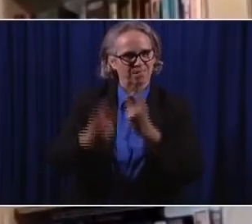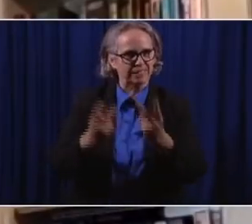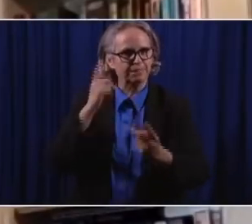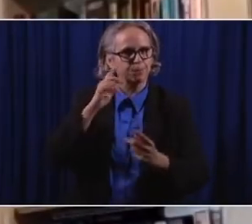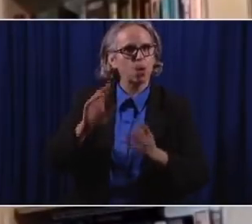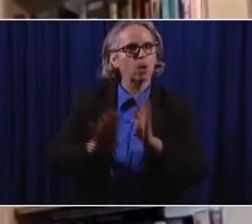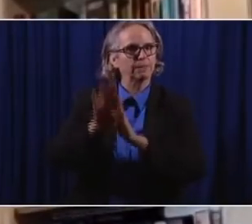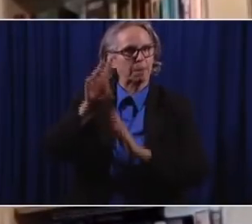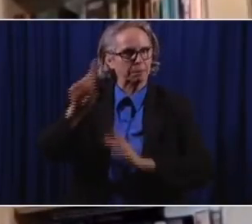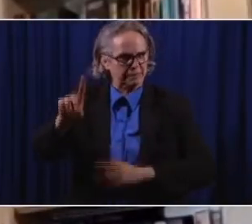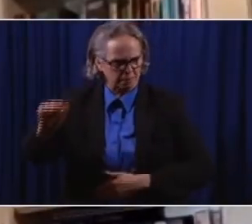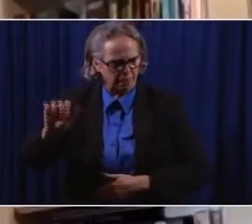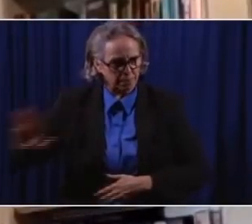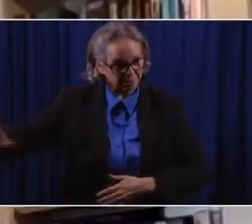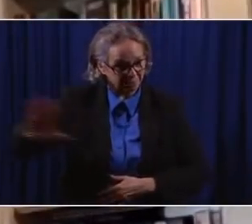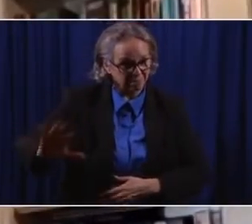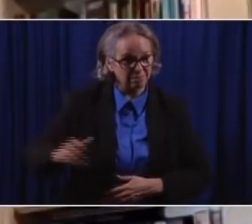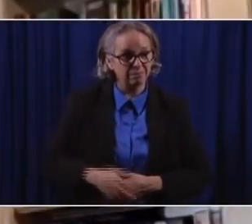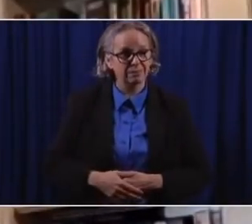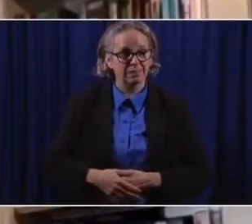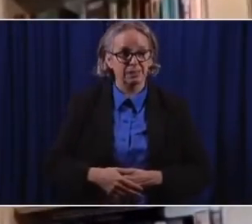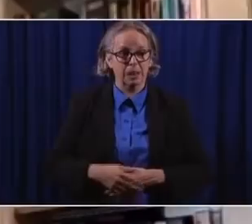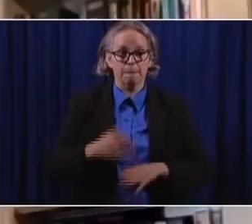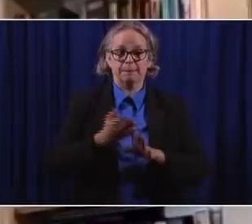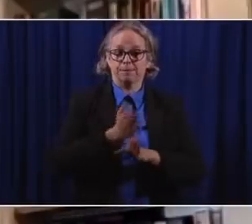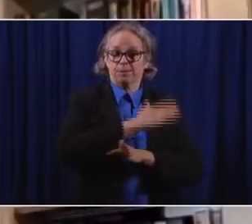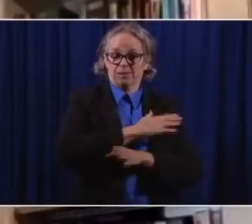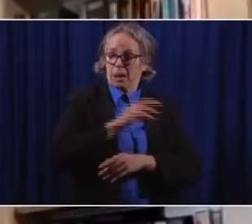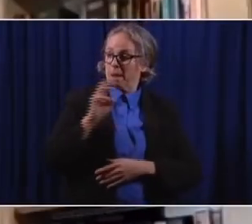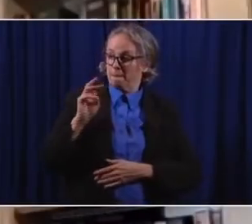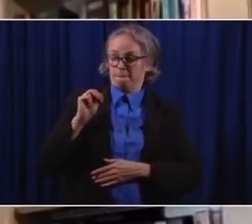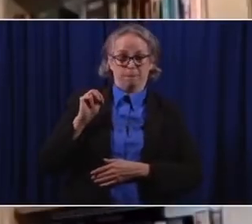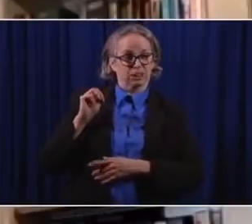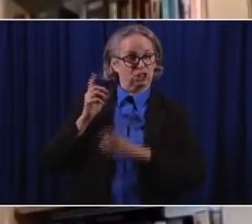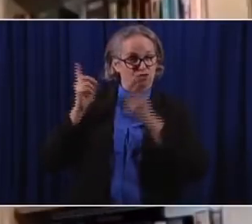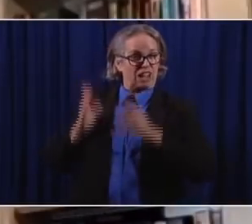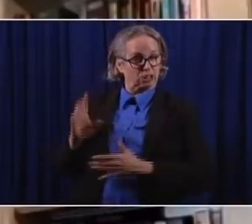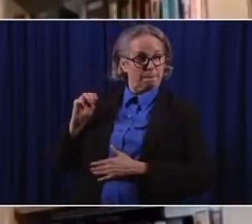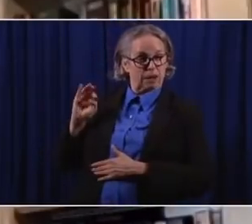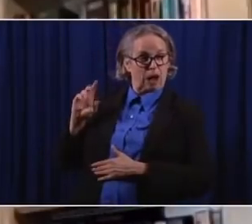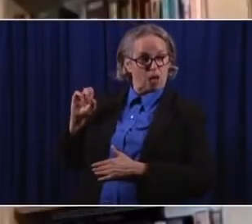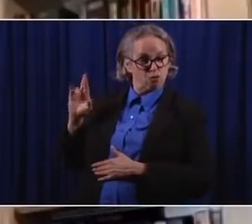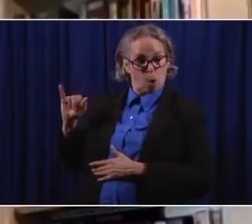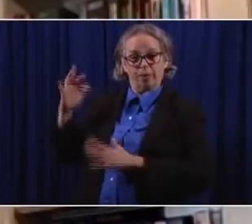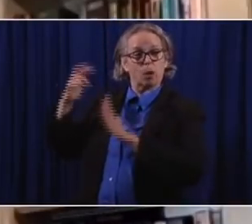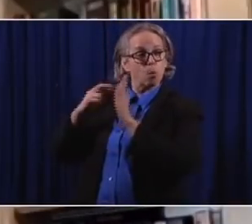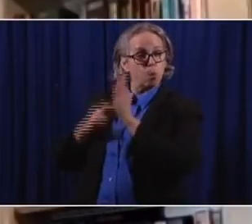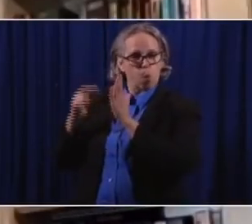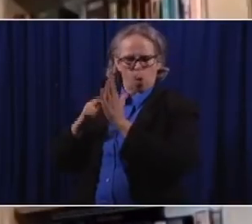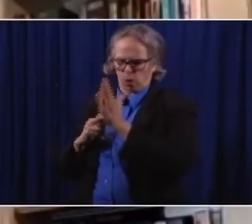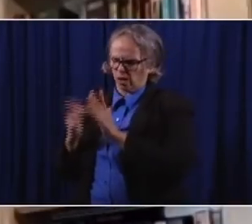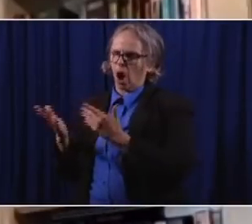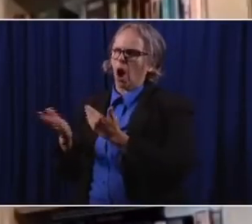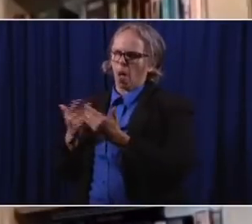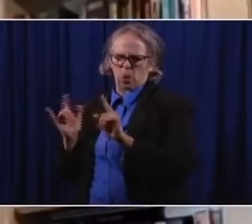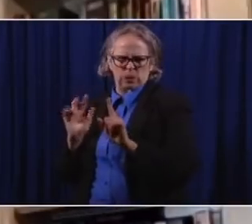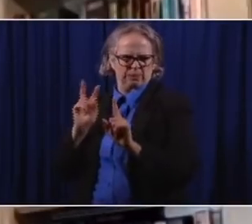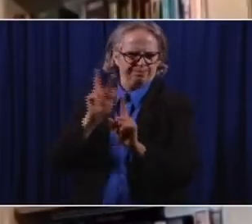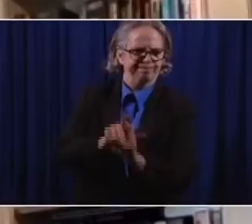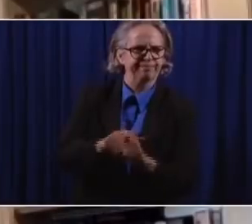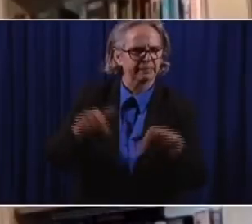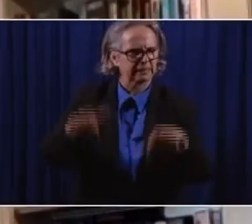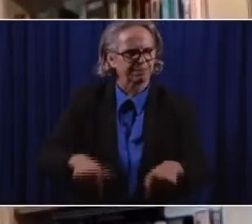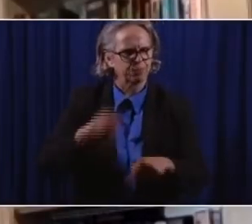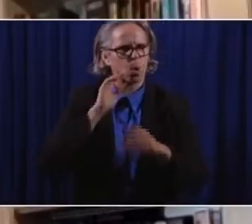that Director McElroy talked about. So we ask continued patience of families, and friends. So we'll do that. We have